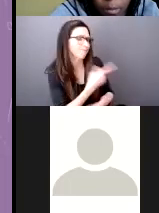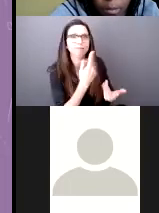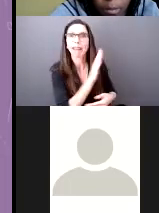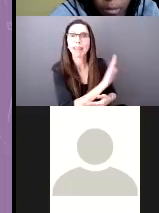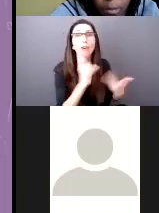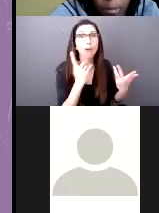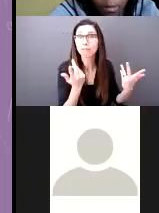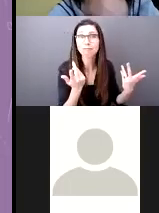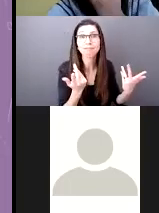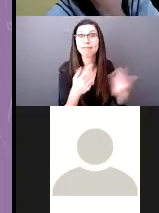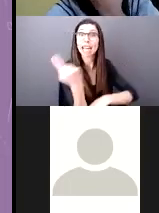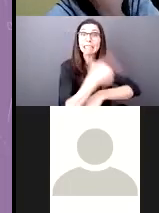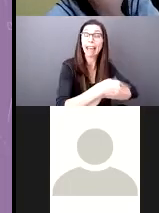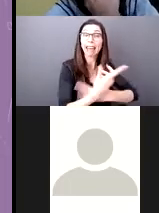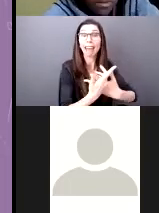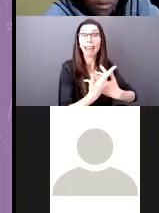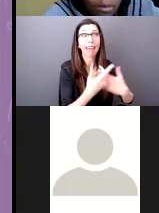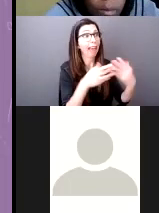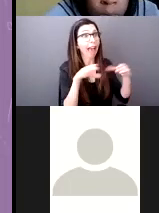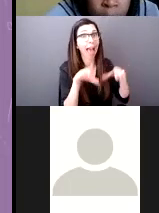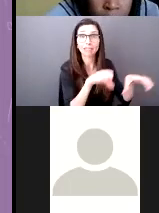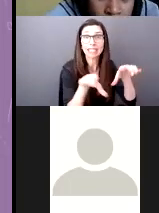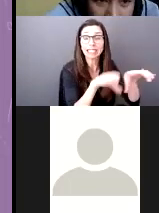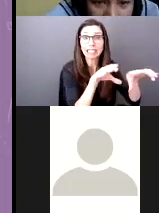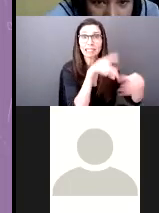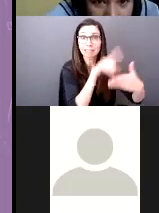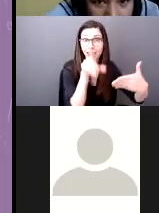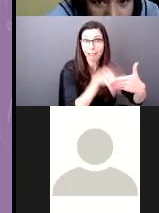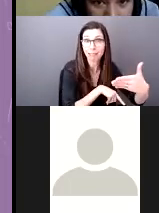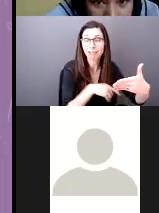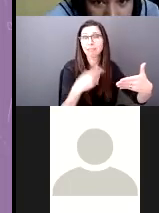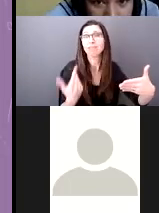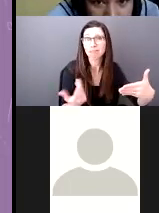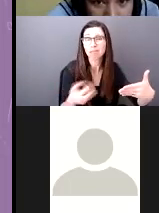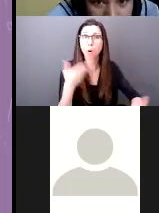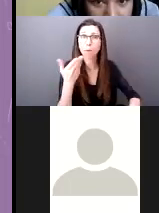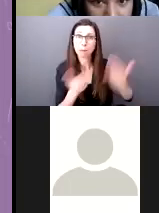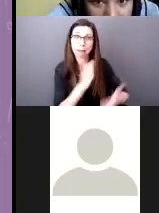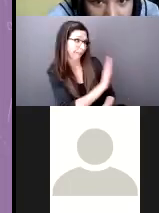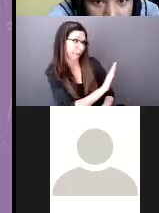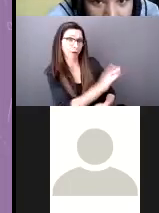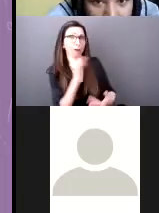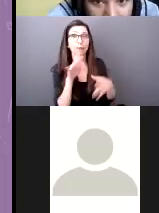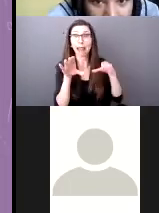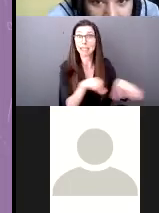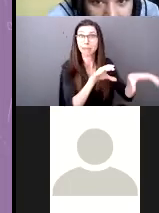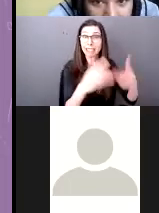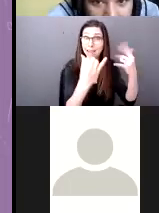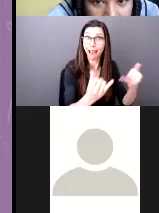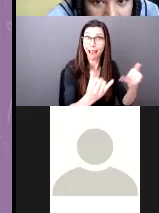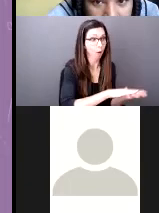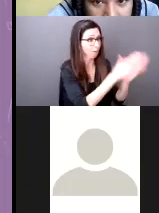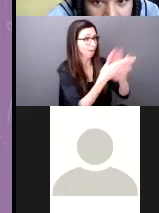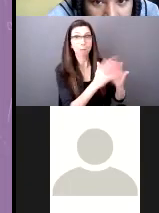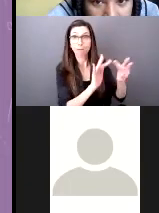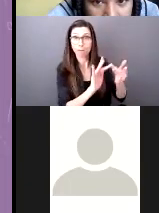day program is operating virtually. And so, they might have difficulty coping. So they would call